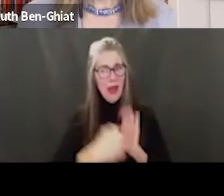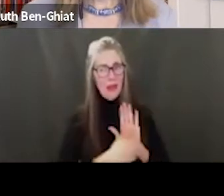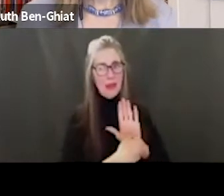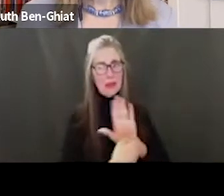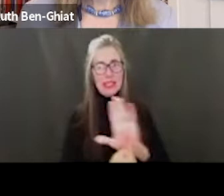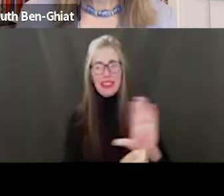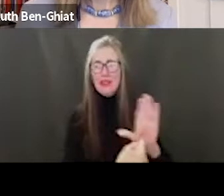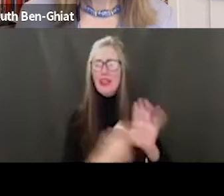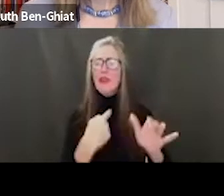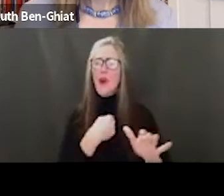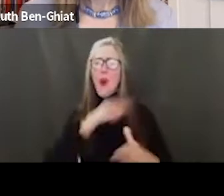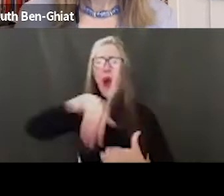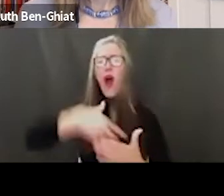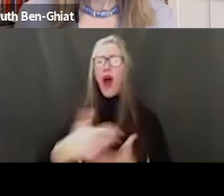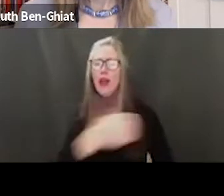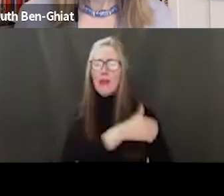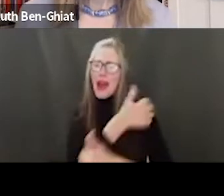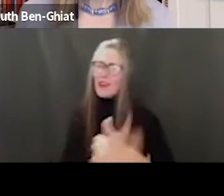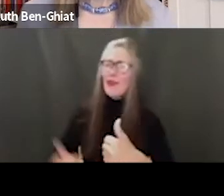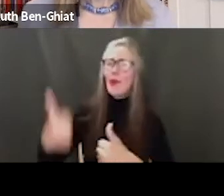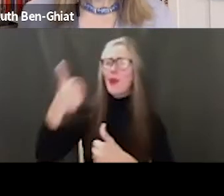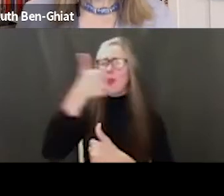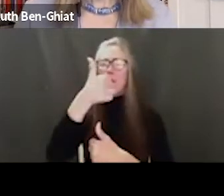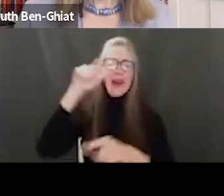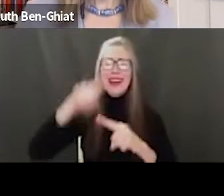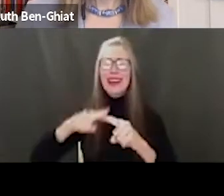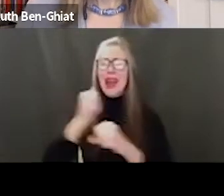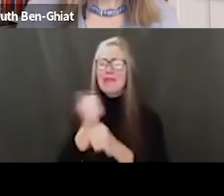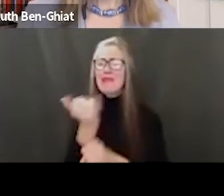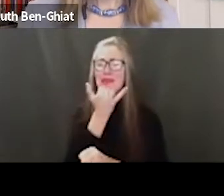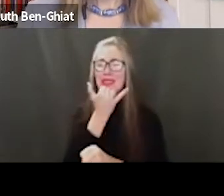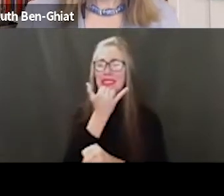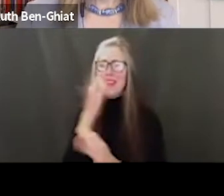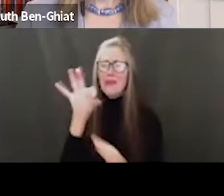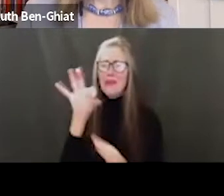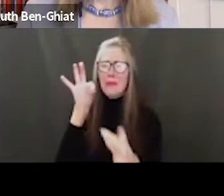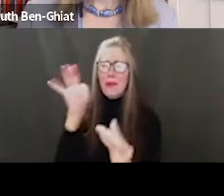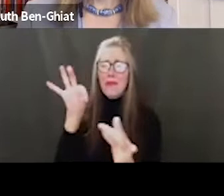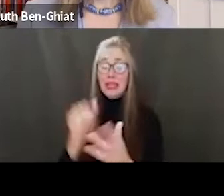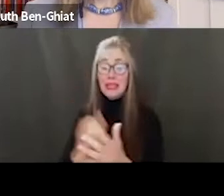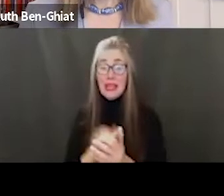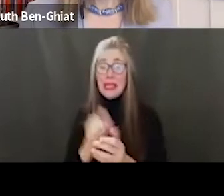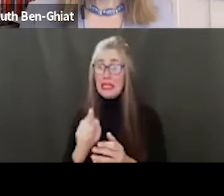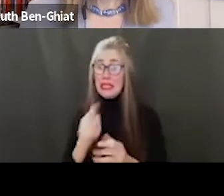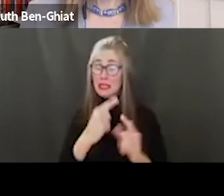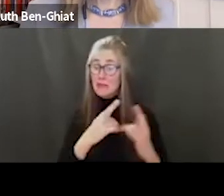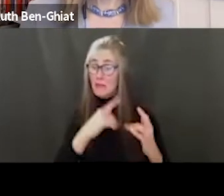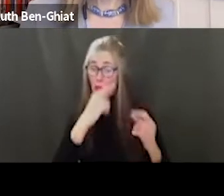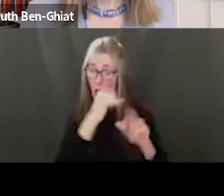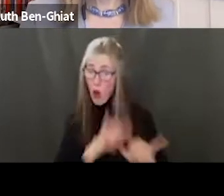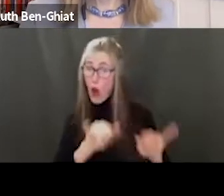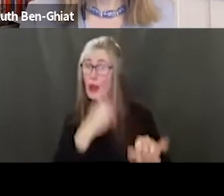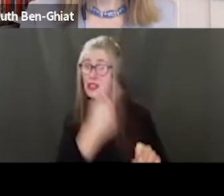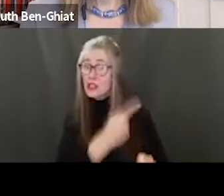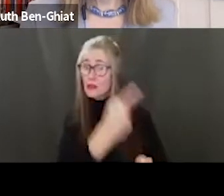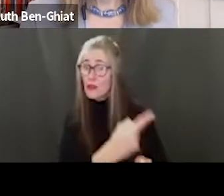as omnipotent and infallible. At his peak, he is not only always right, this the